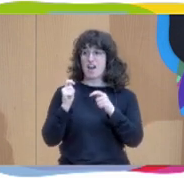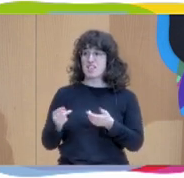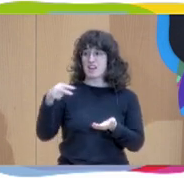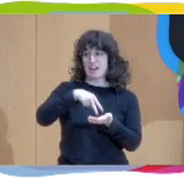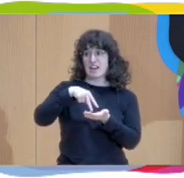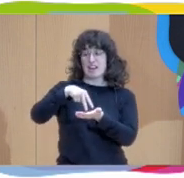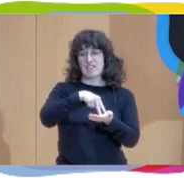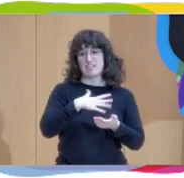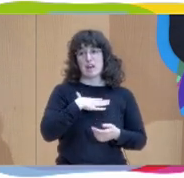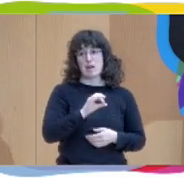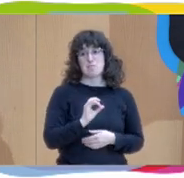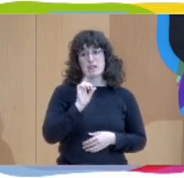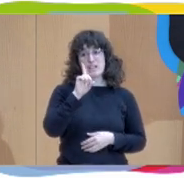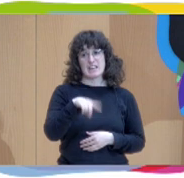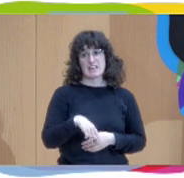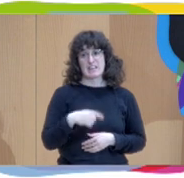Stand up.